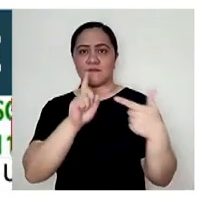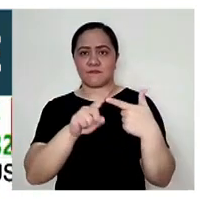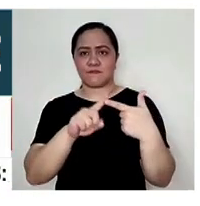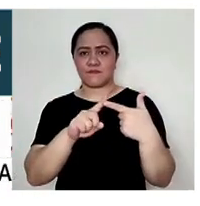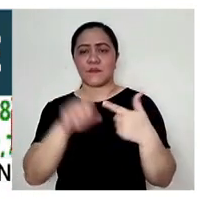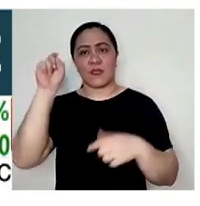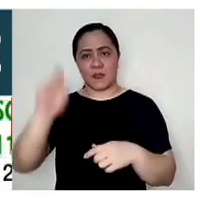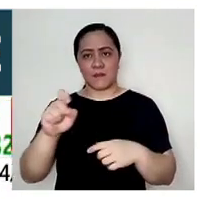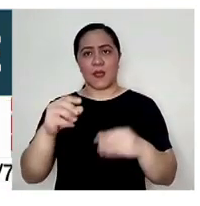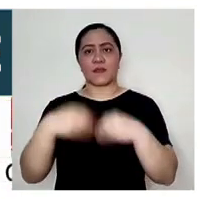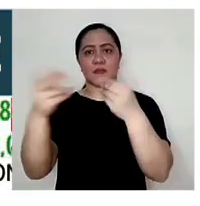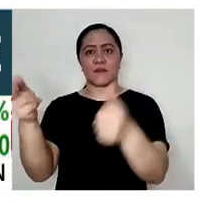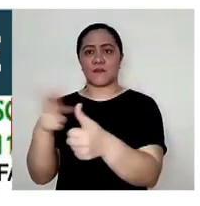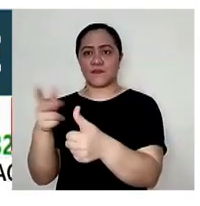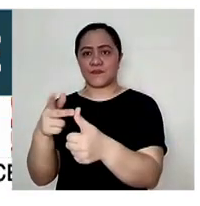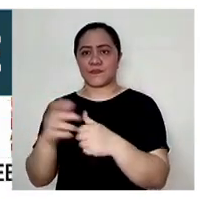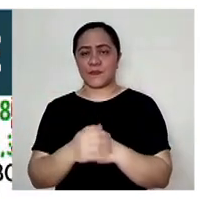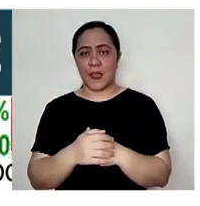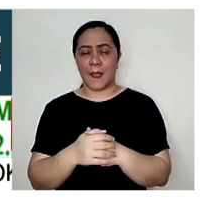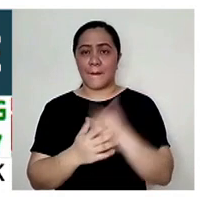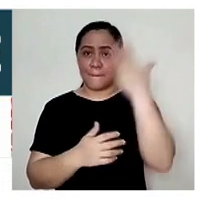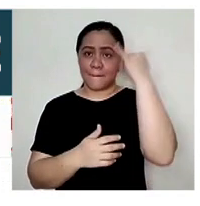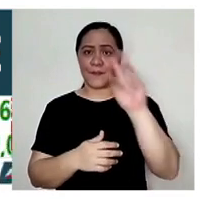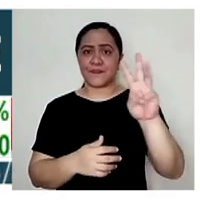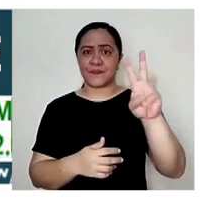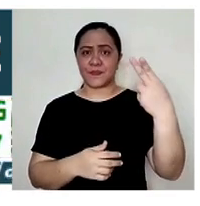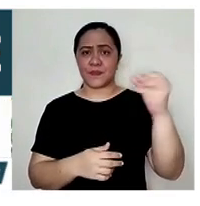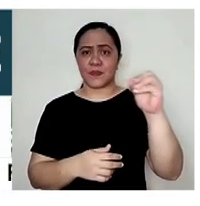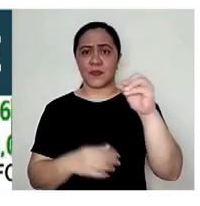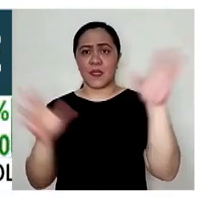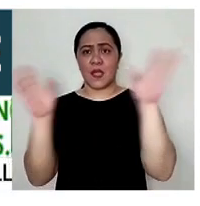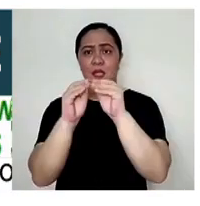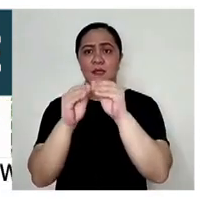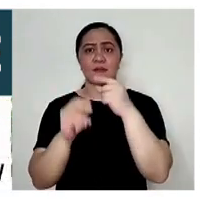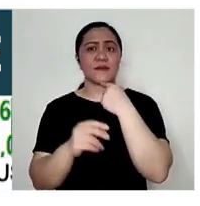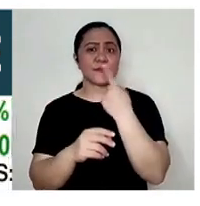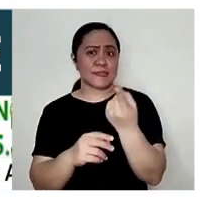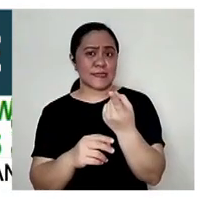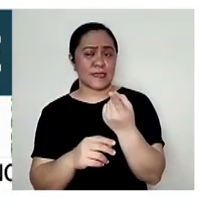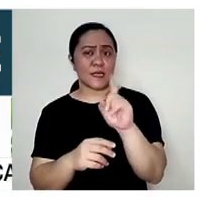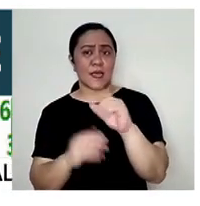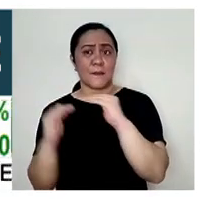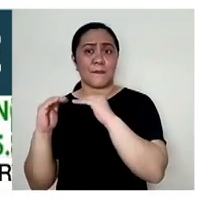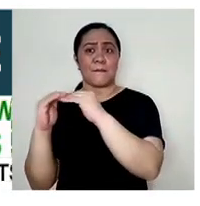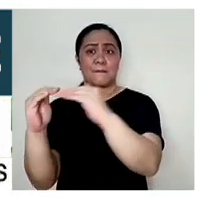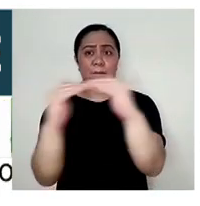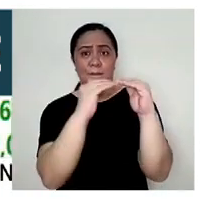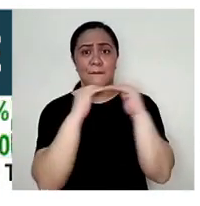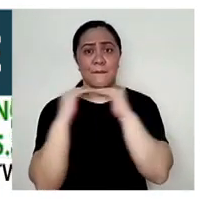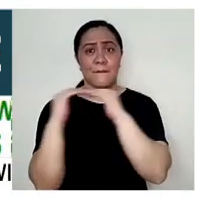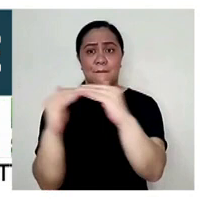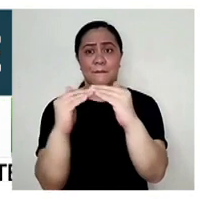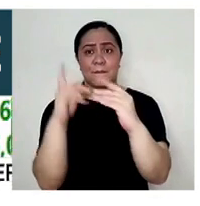Philippines. I understand that the WHO convention state that, as you said, it has to be the frontliners